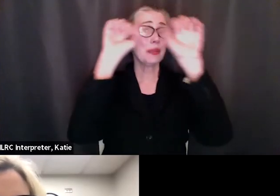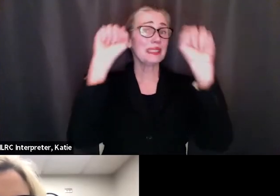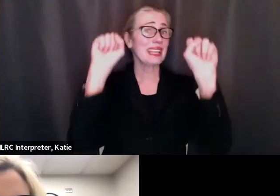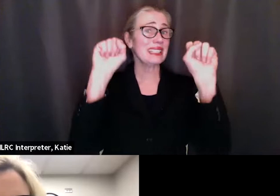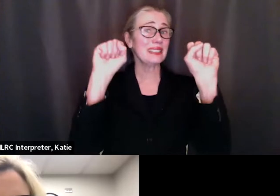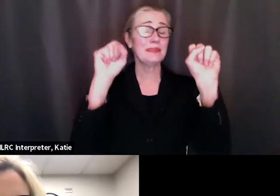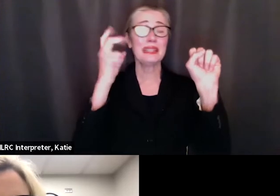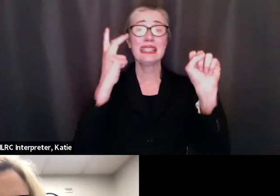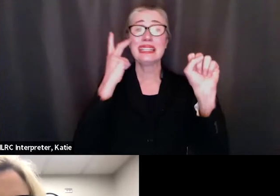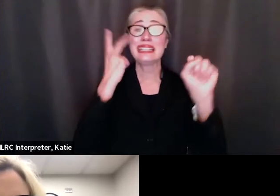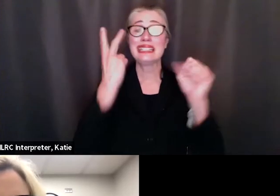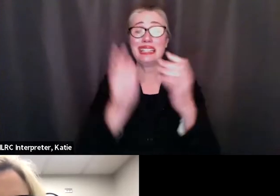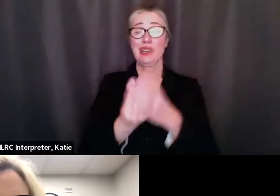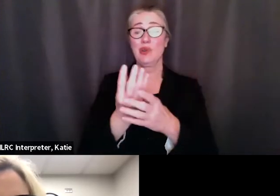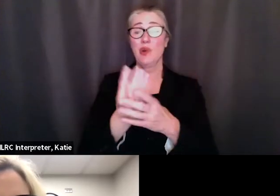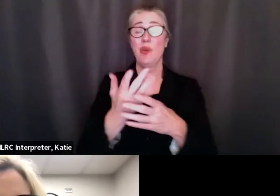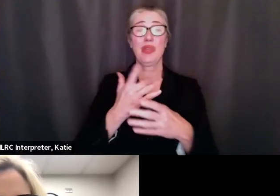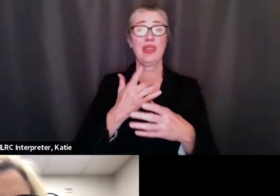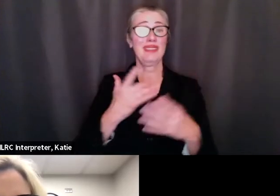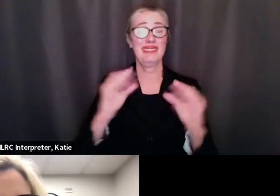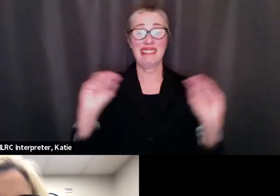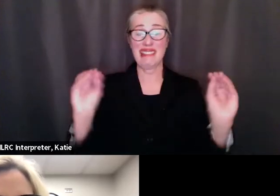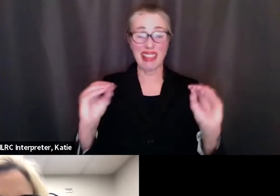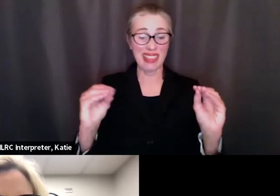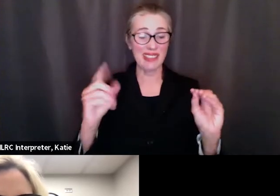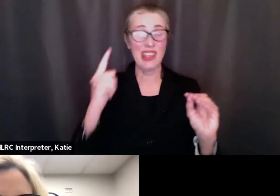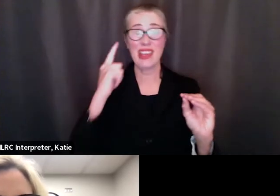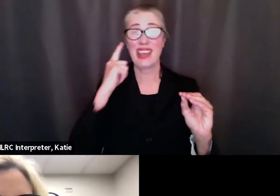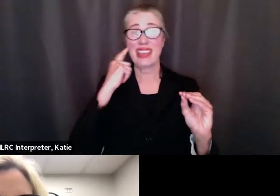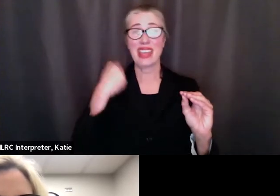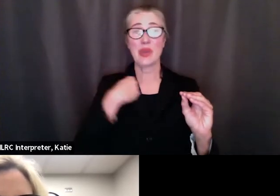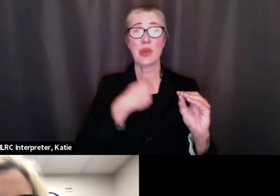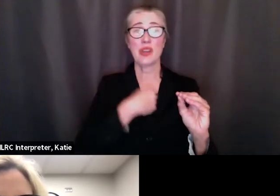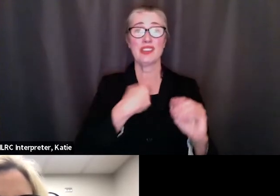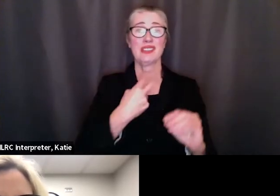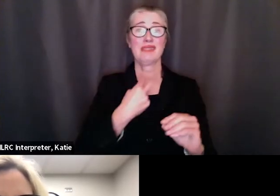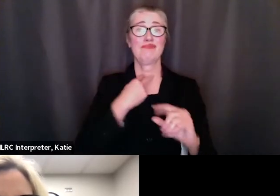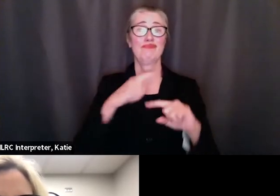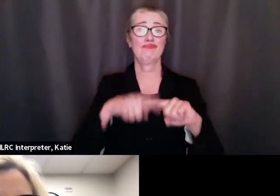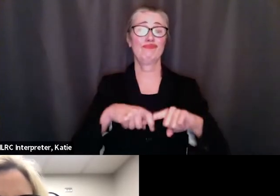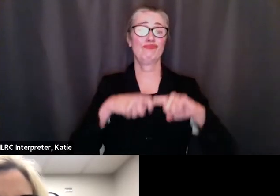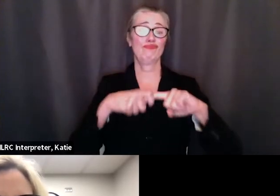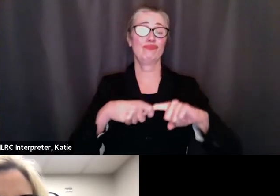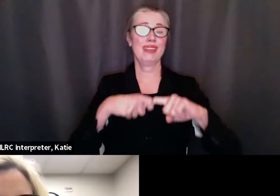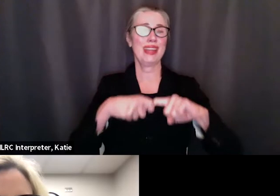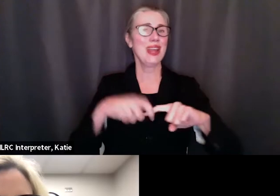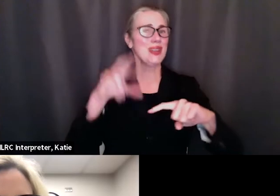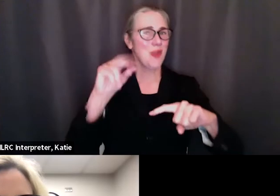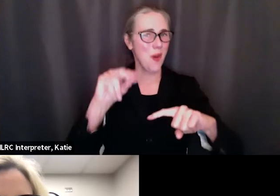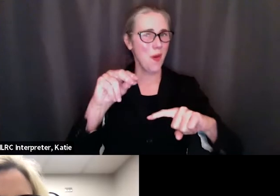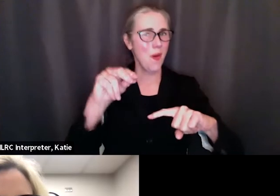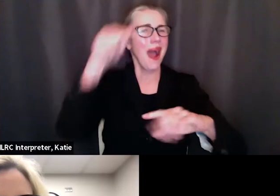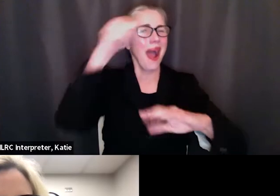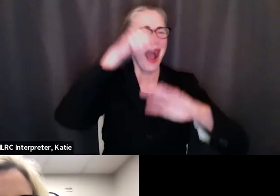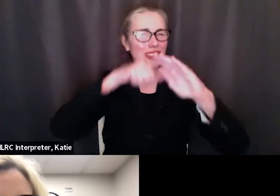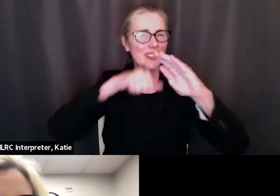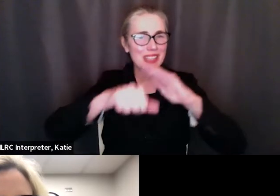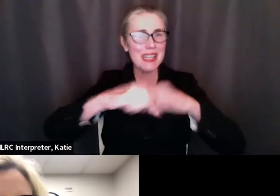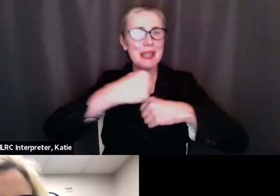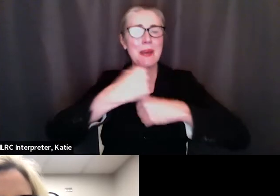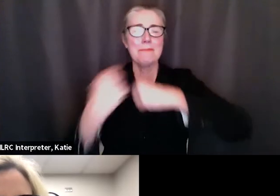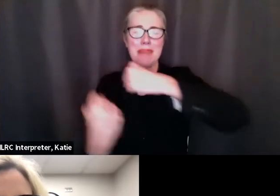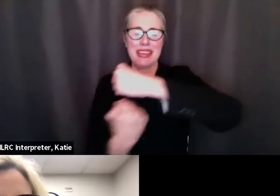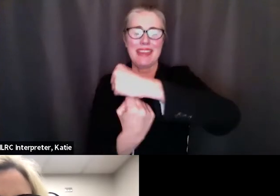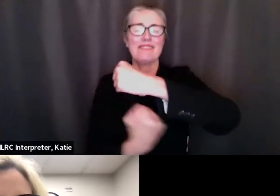see that growth and feel that we're not making forward momentum or gains but we really are laying the foundation with many of the decisions that we